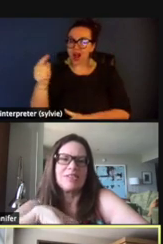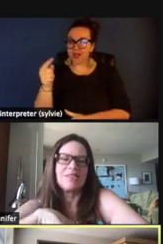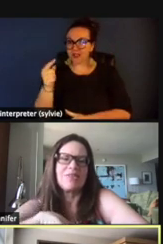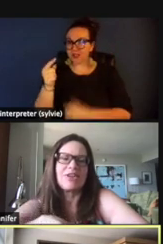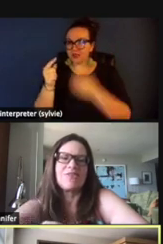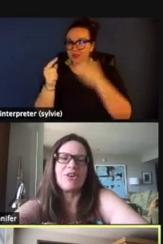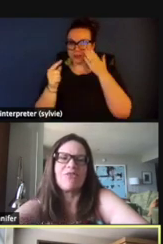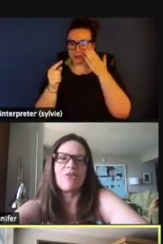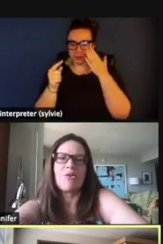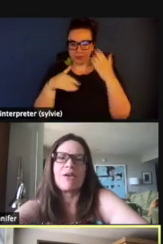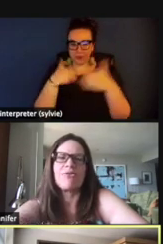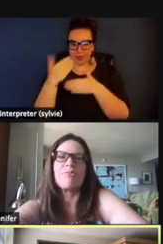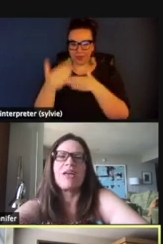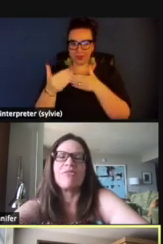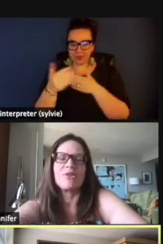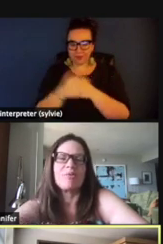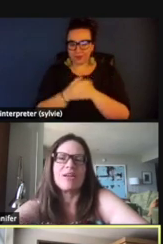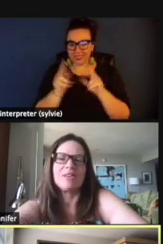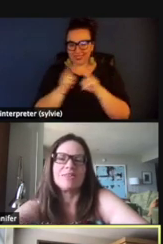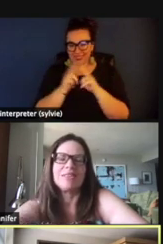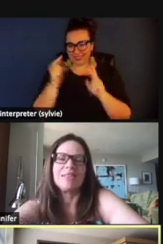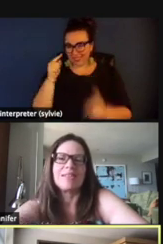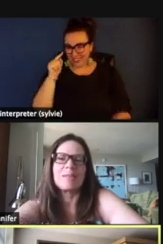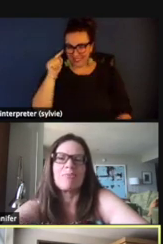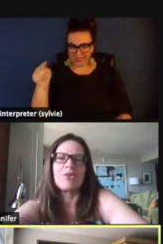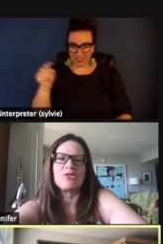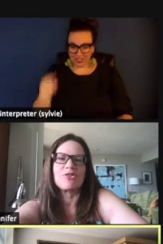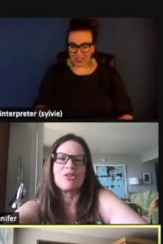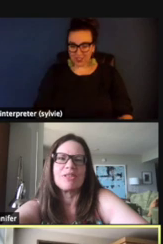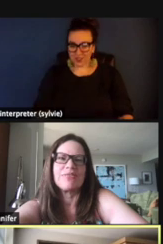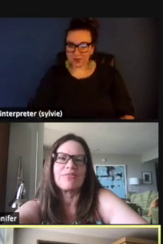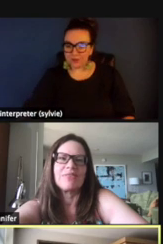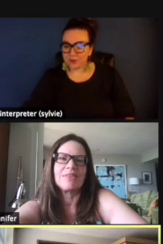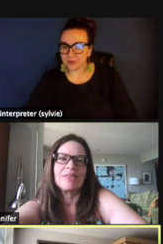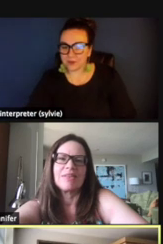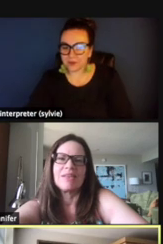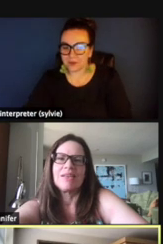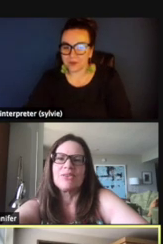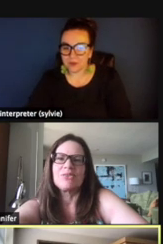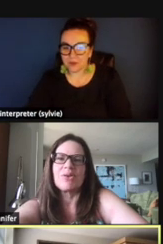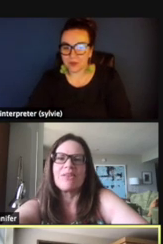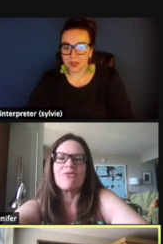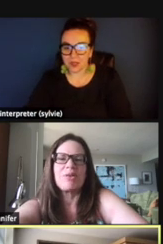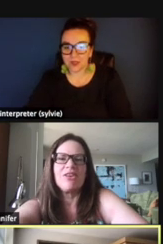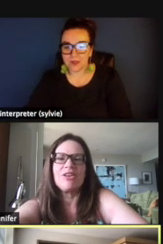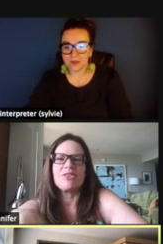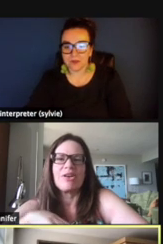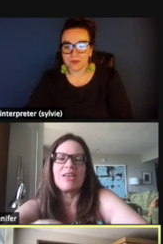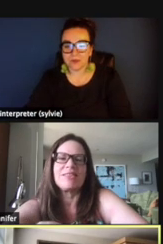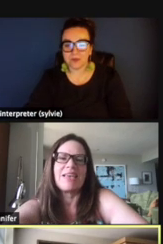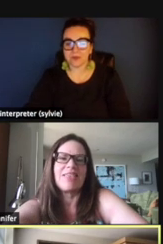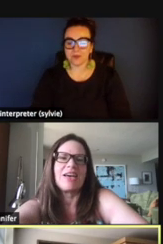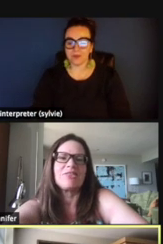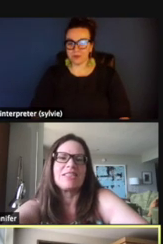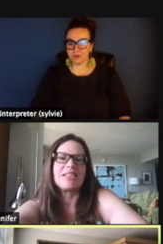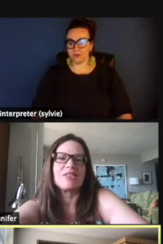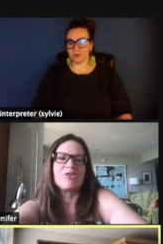changed slides. It's actually very far away from everywhere, except for Australia. Whoa. So again, from here,